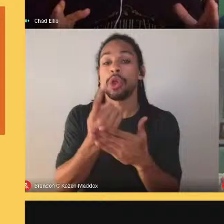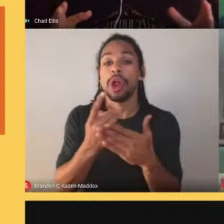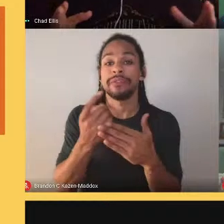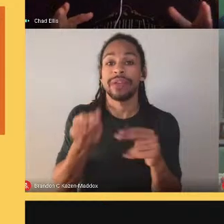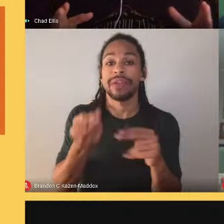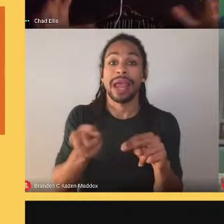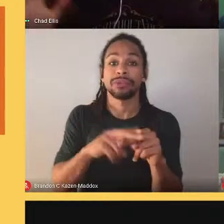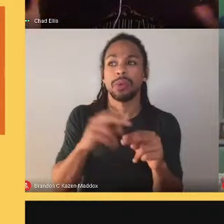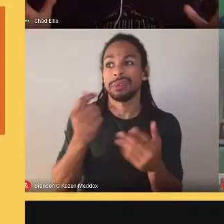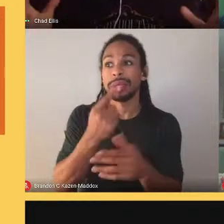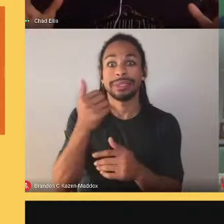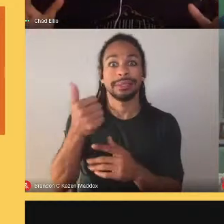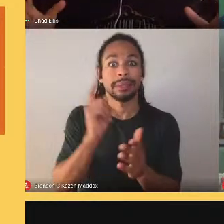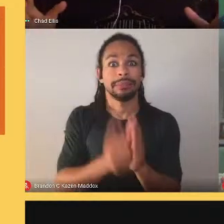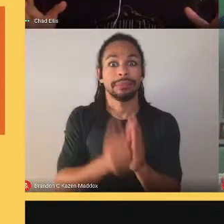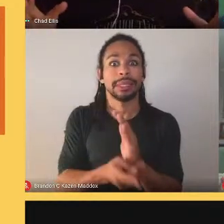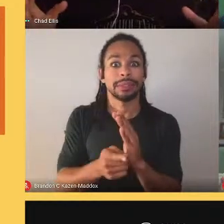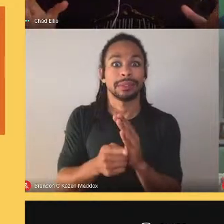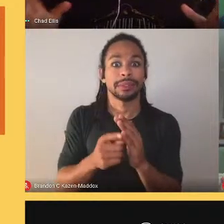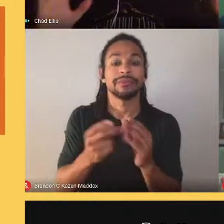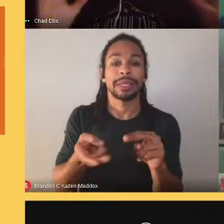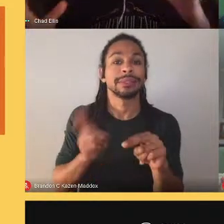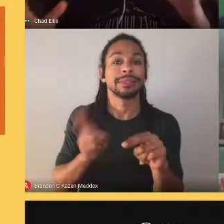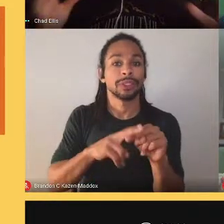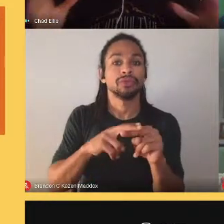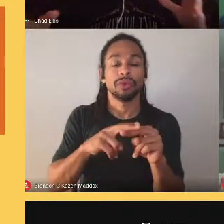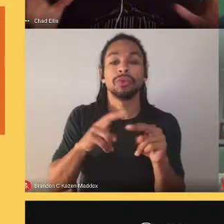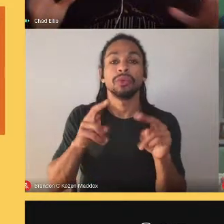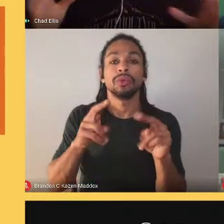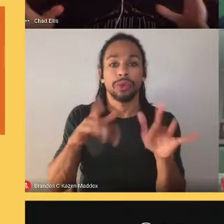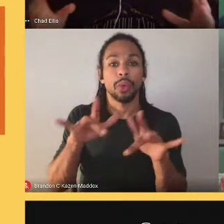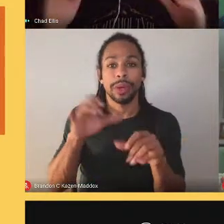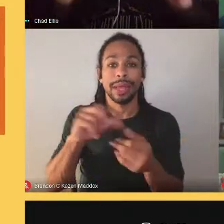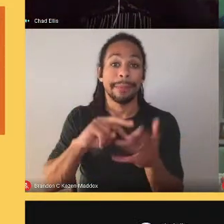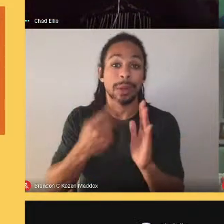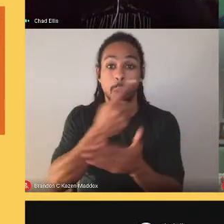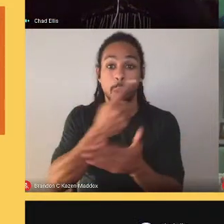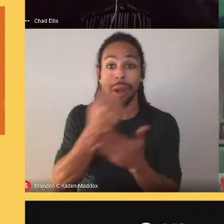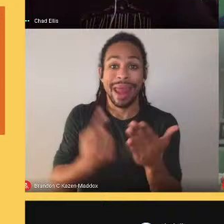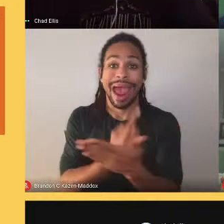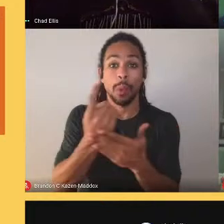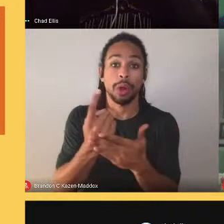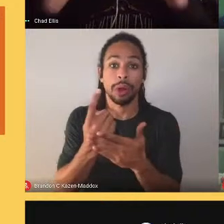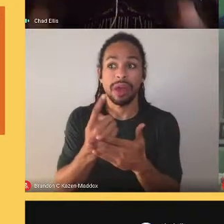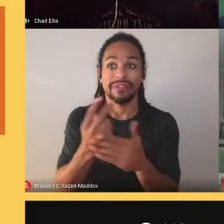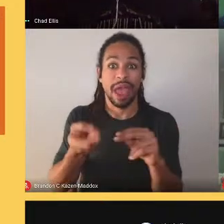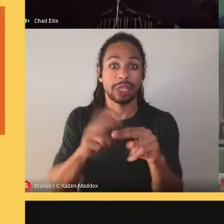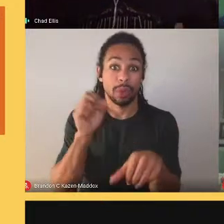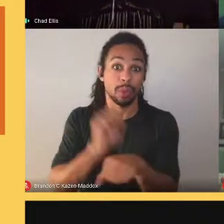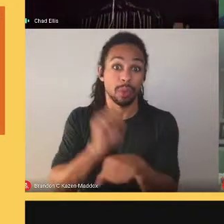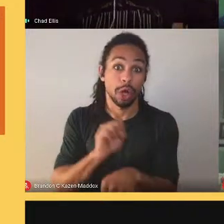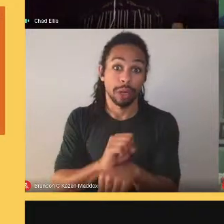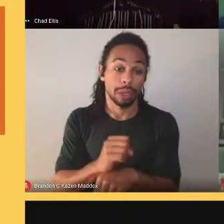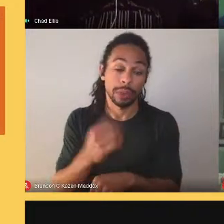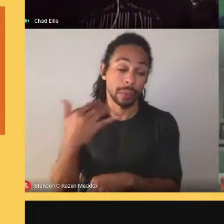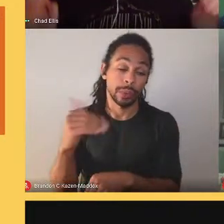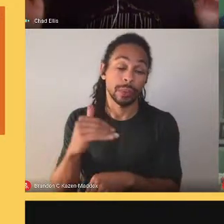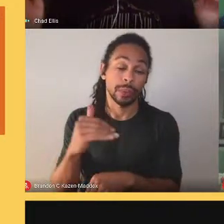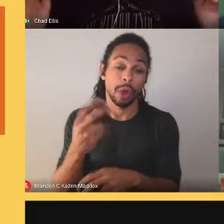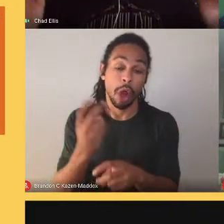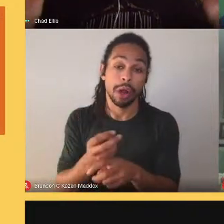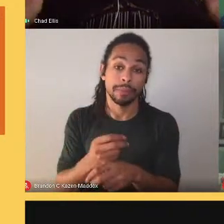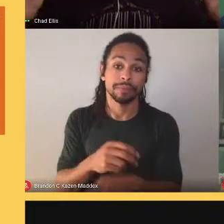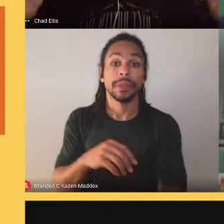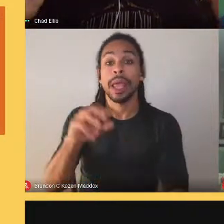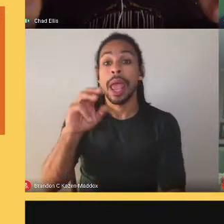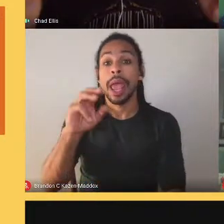an extra hour of work. Just as far as the translation goes. Mariam, something I've noticed that you've done to kind of keep